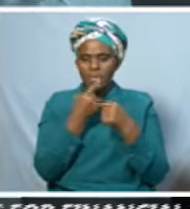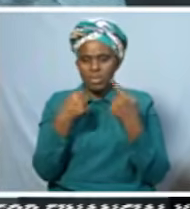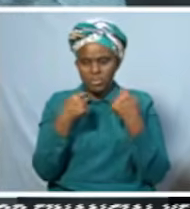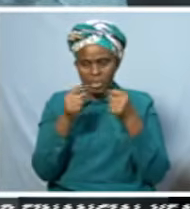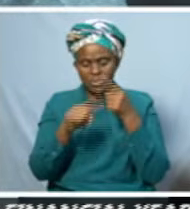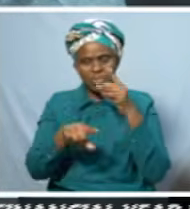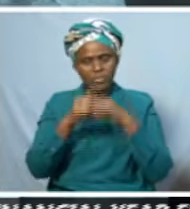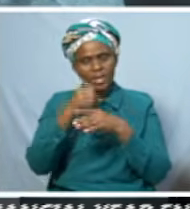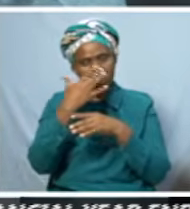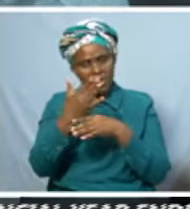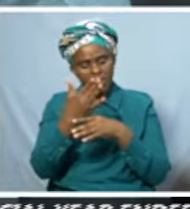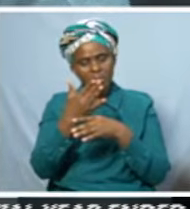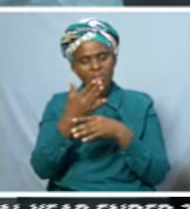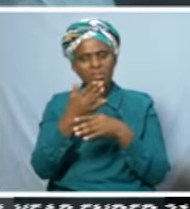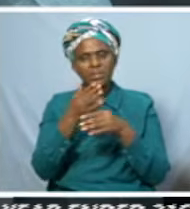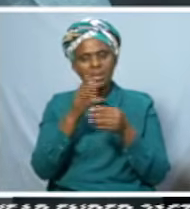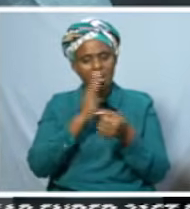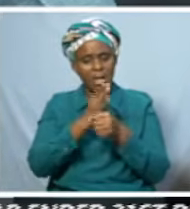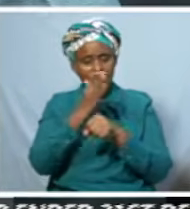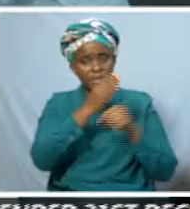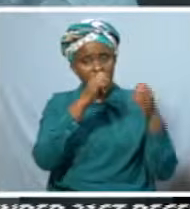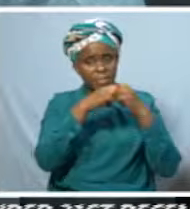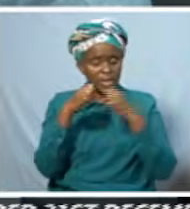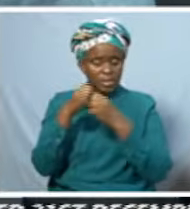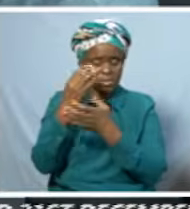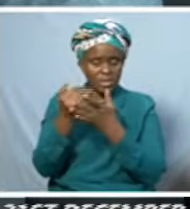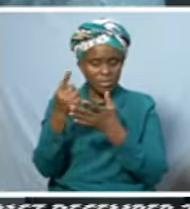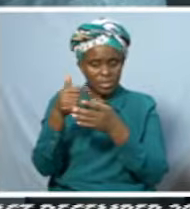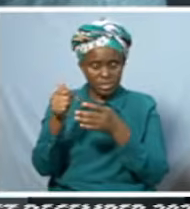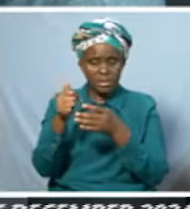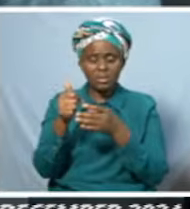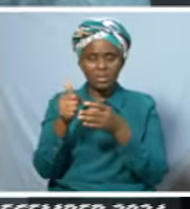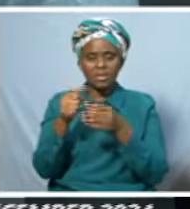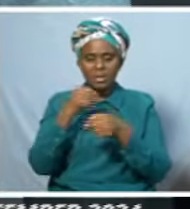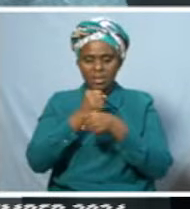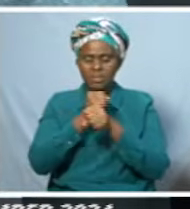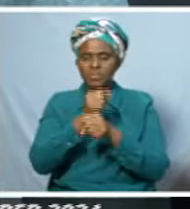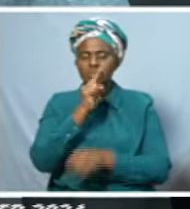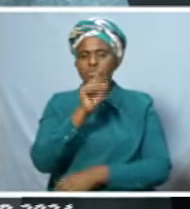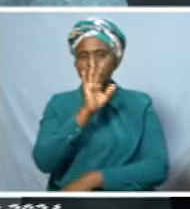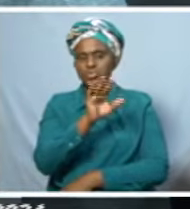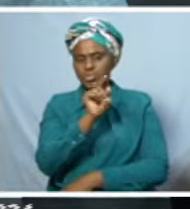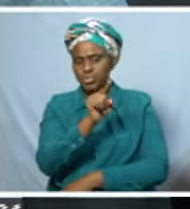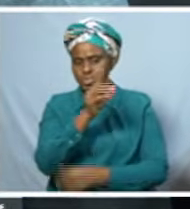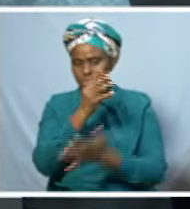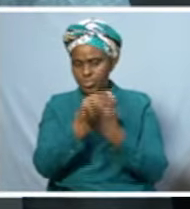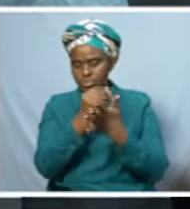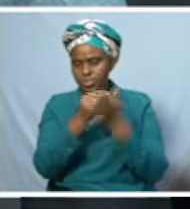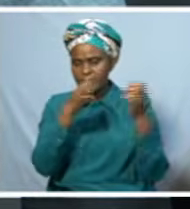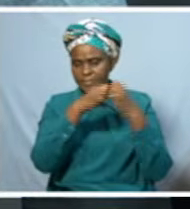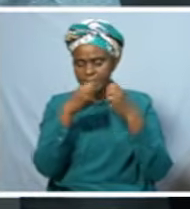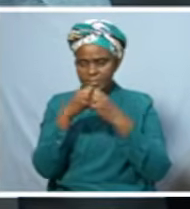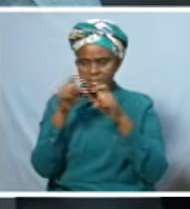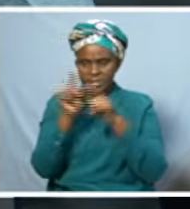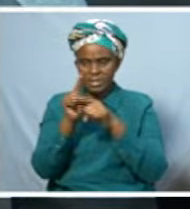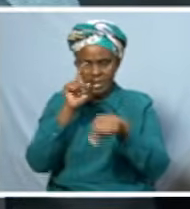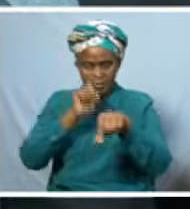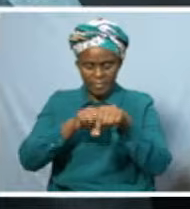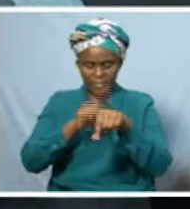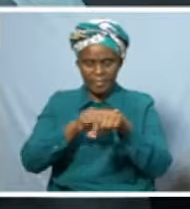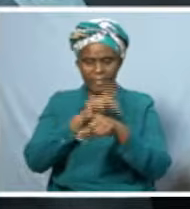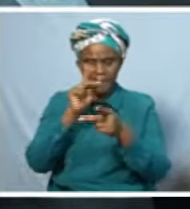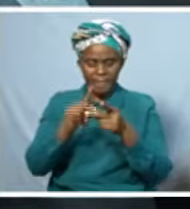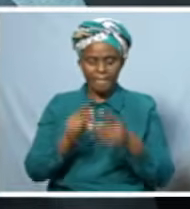find modality whereby after banking, someone gets responsibility to make sure that that money has been banked at that particular day.